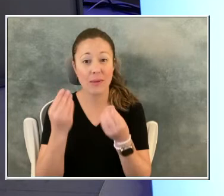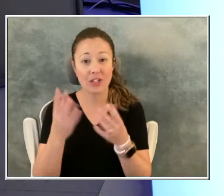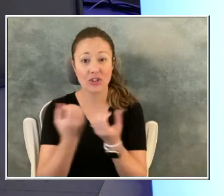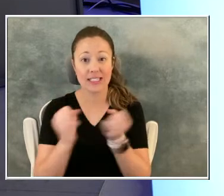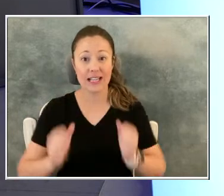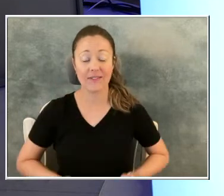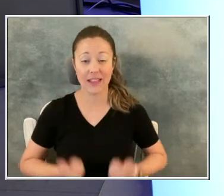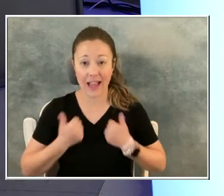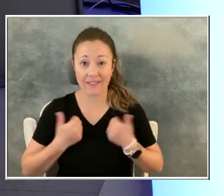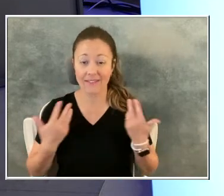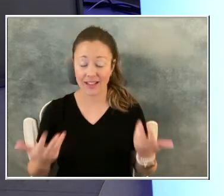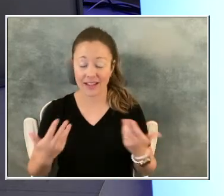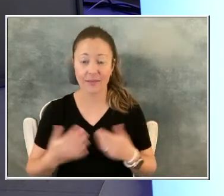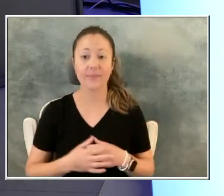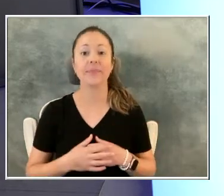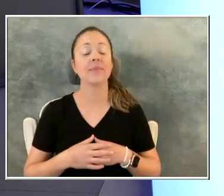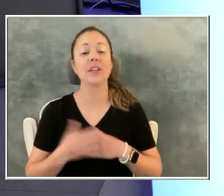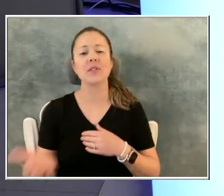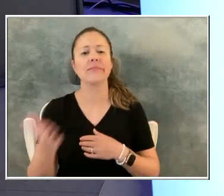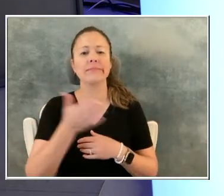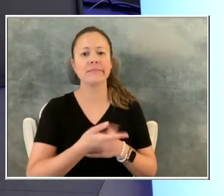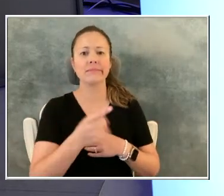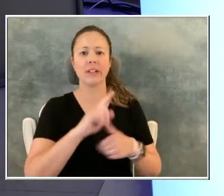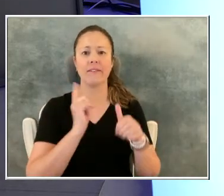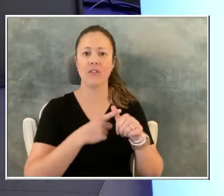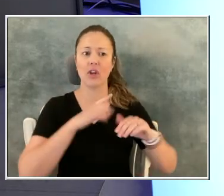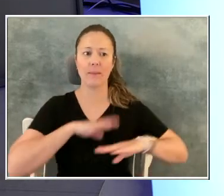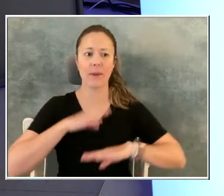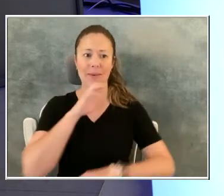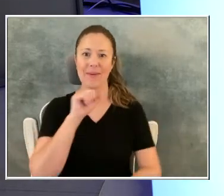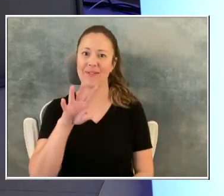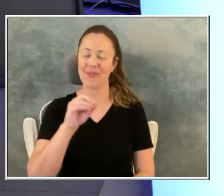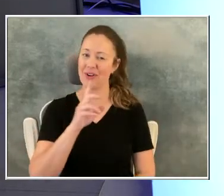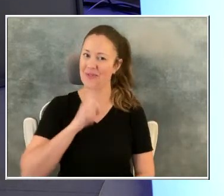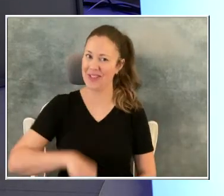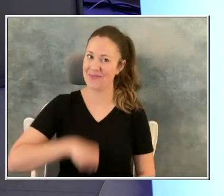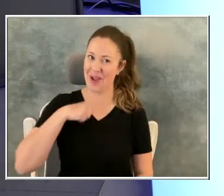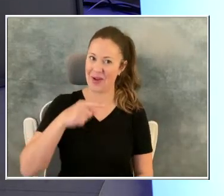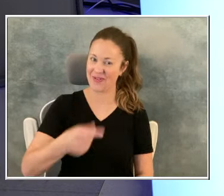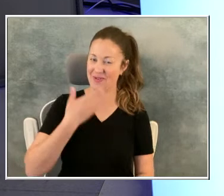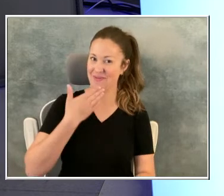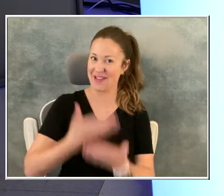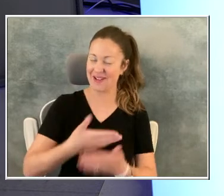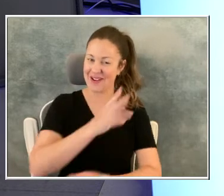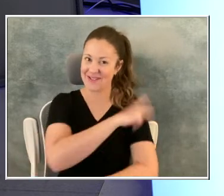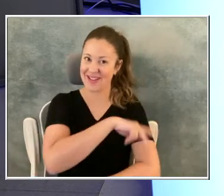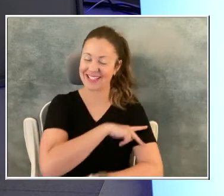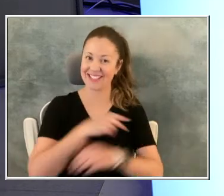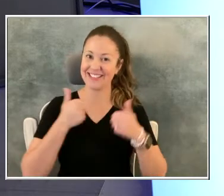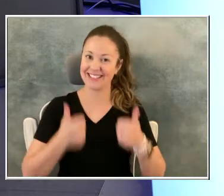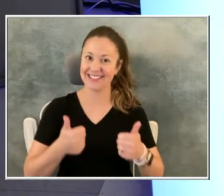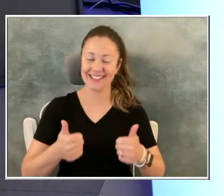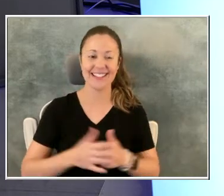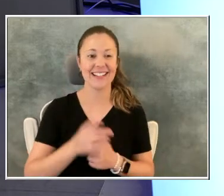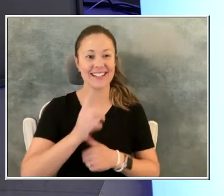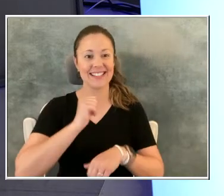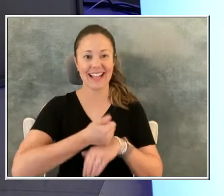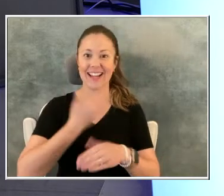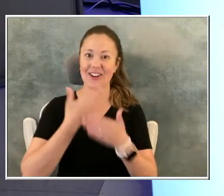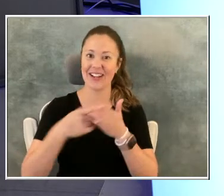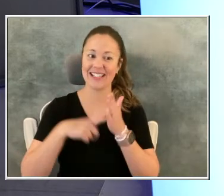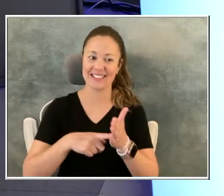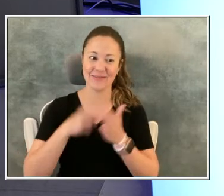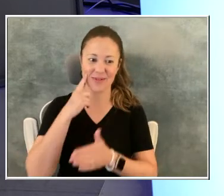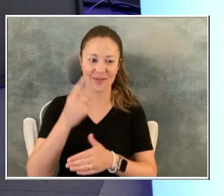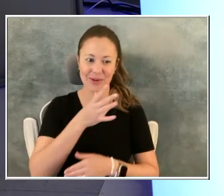first mammogram at 40. Very proud of you. Being a good patient, good woman, we love that, and setting the example for women. What do